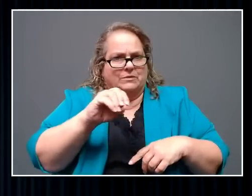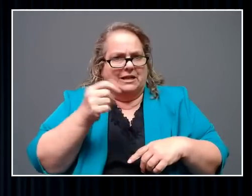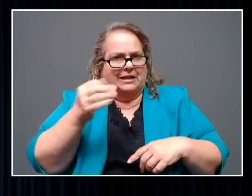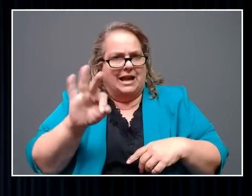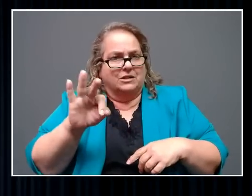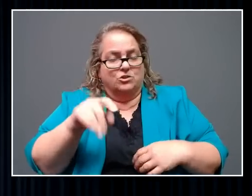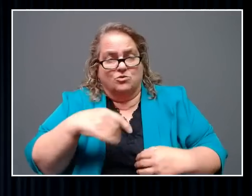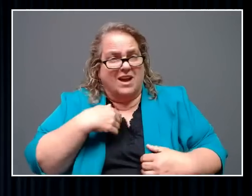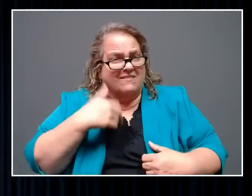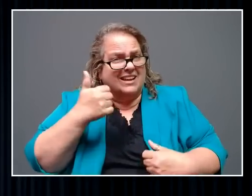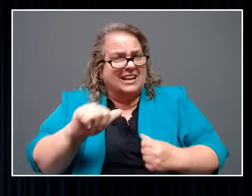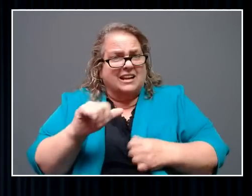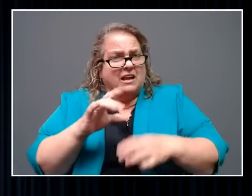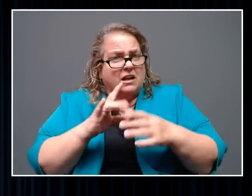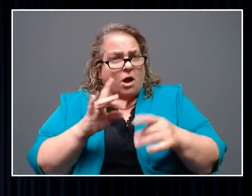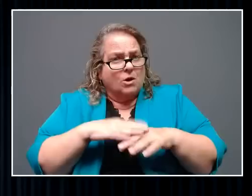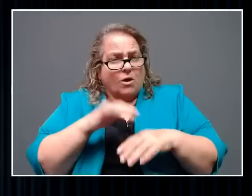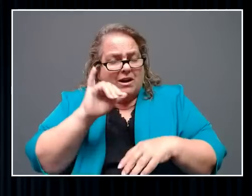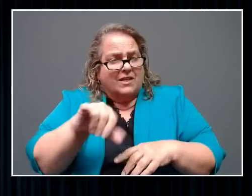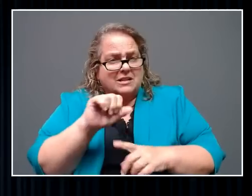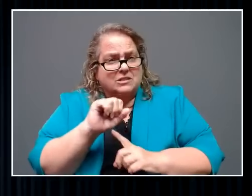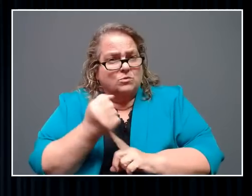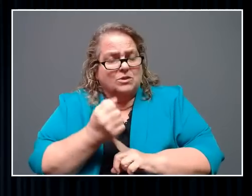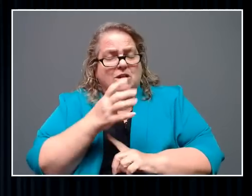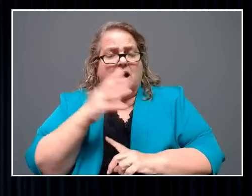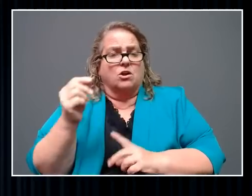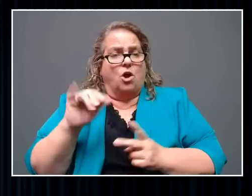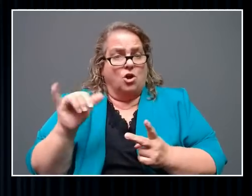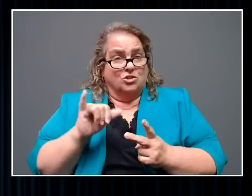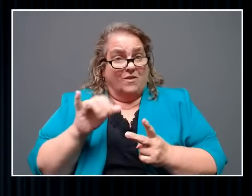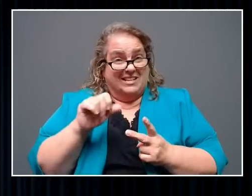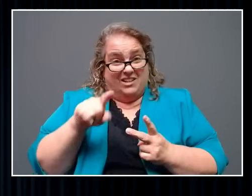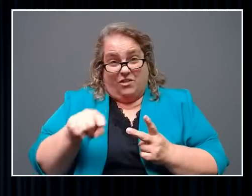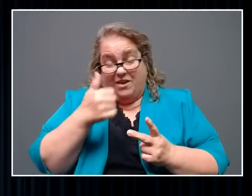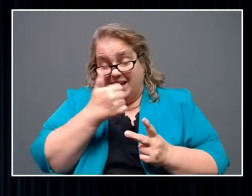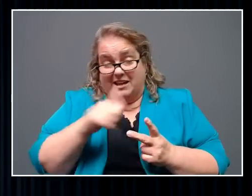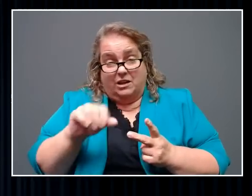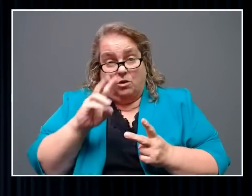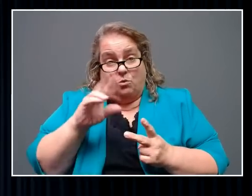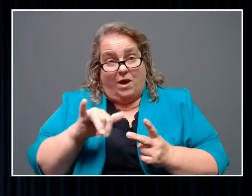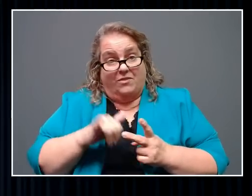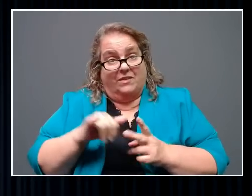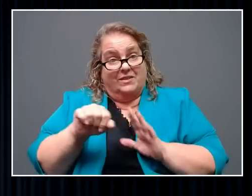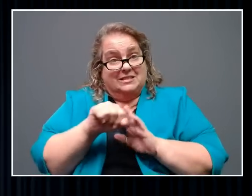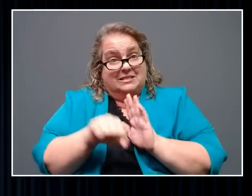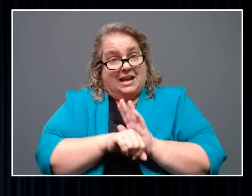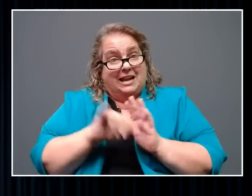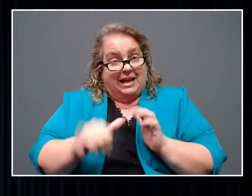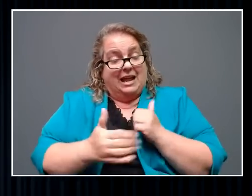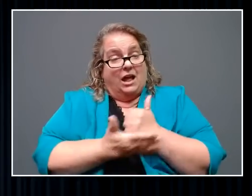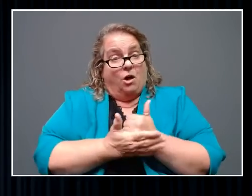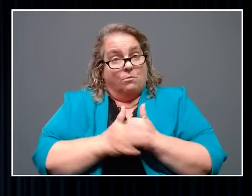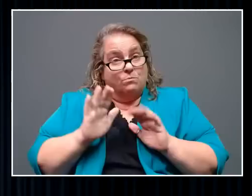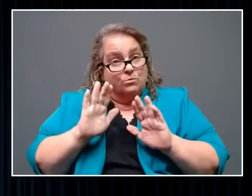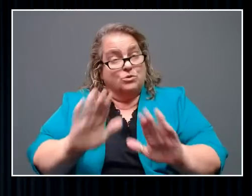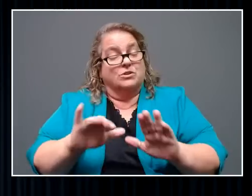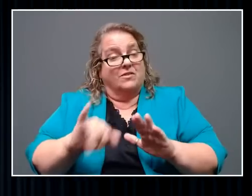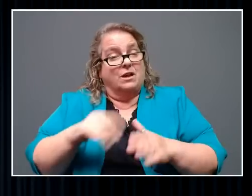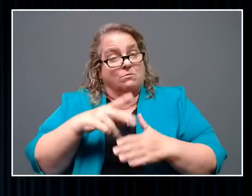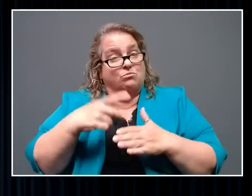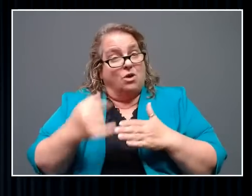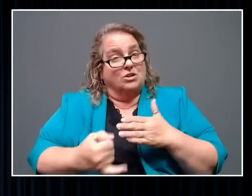comment on this situation, and also is there any way that the state could help move this project forward, and if so,